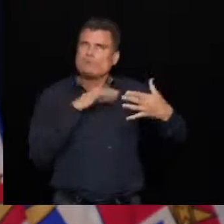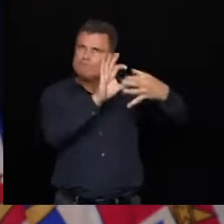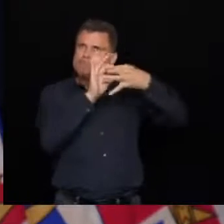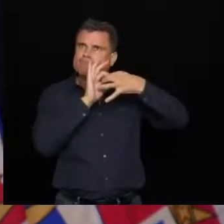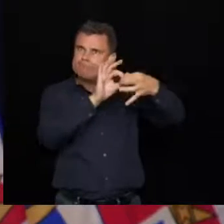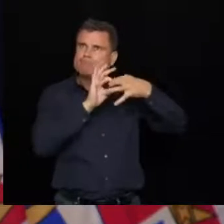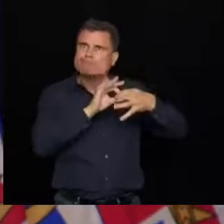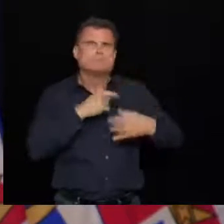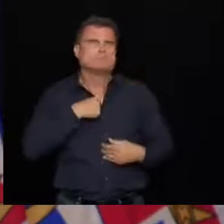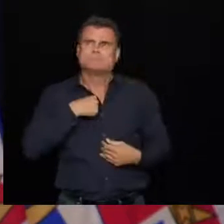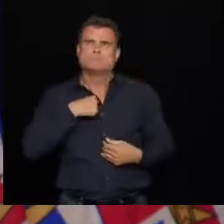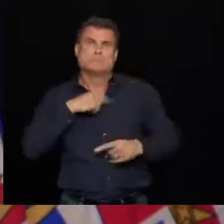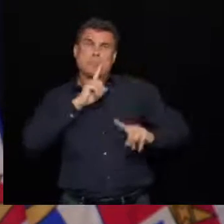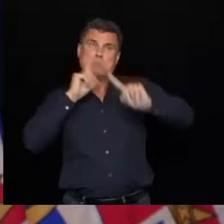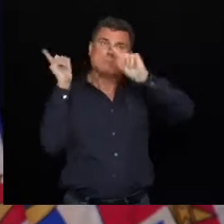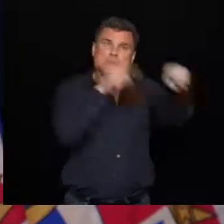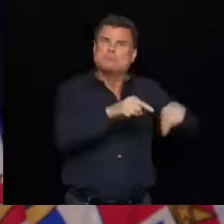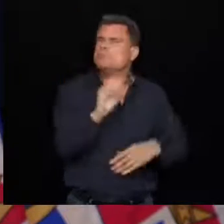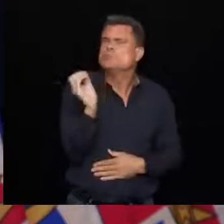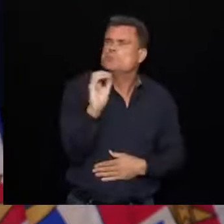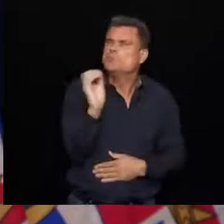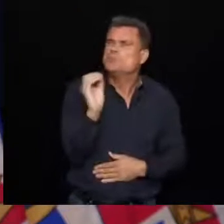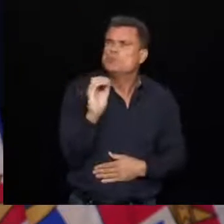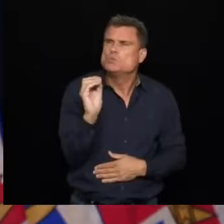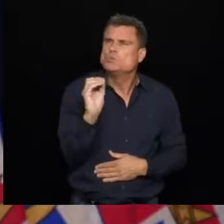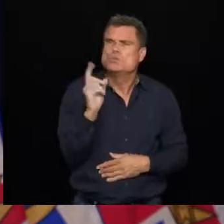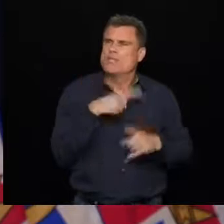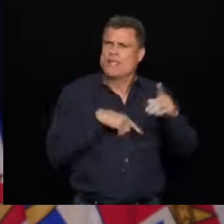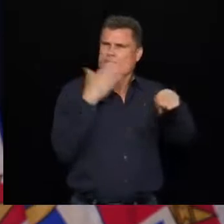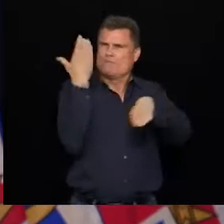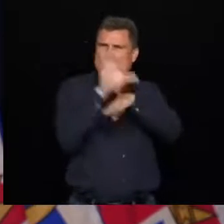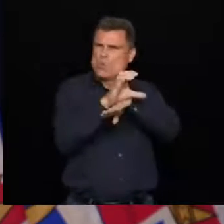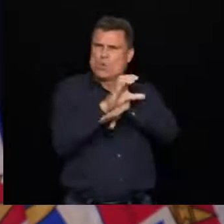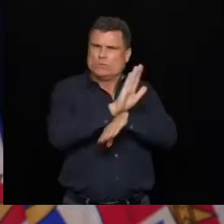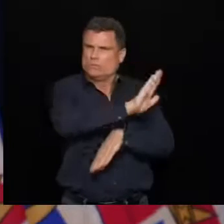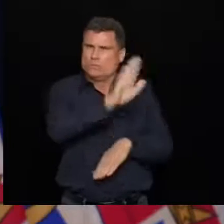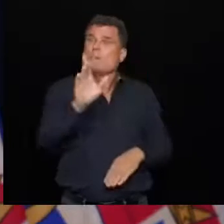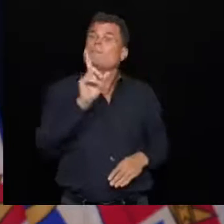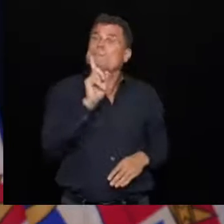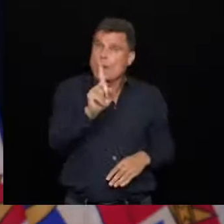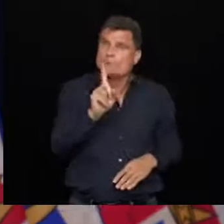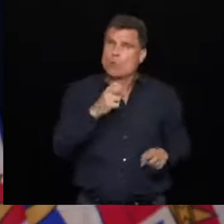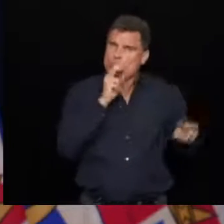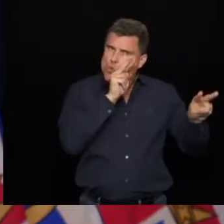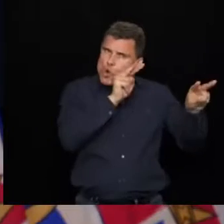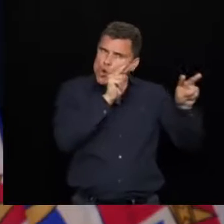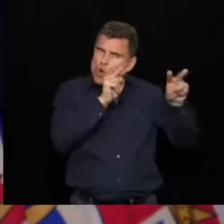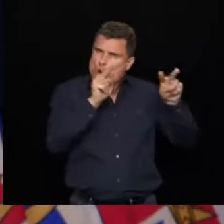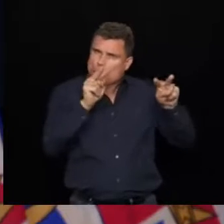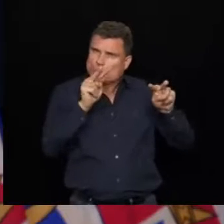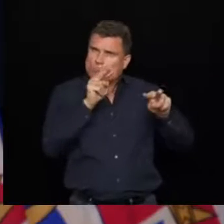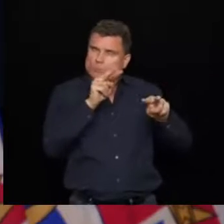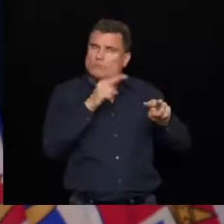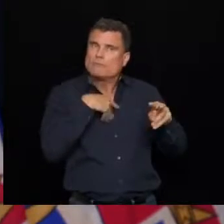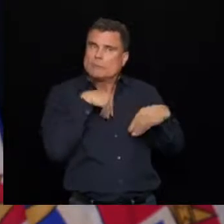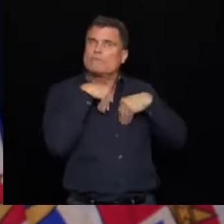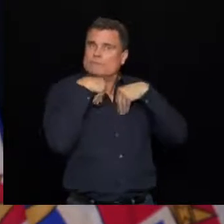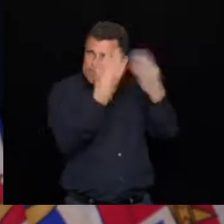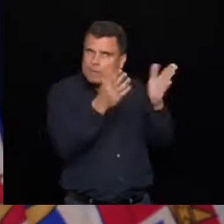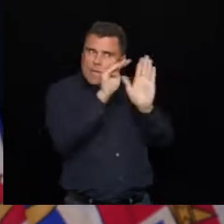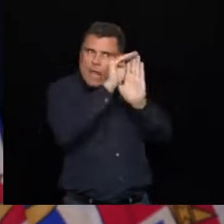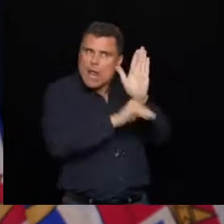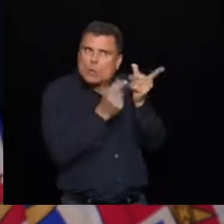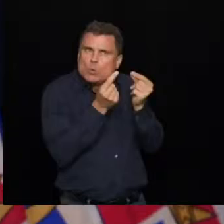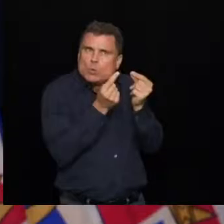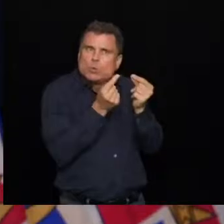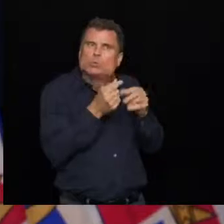not enforceable. We absolutely will be monitoring and providing guidance and advice as needed to ensure that these are done